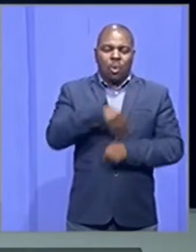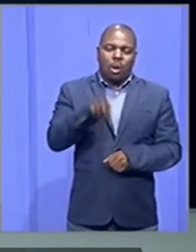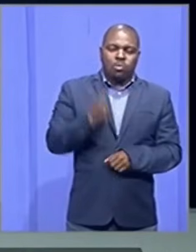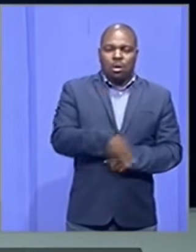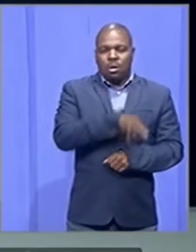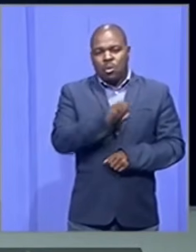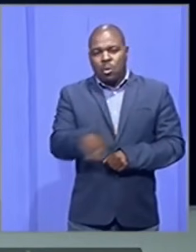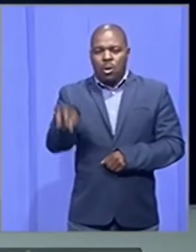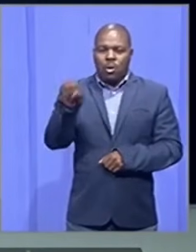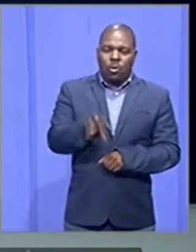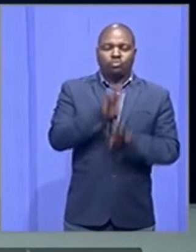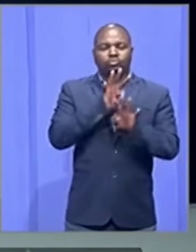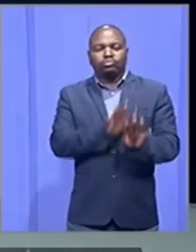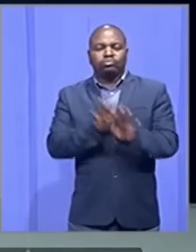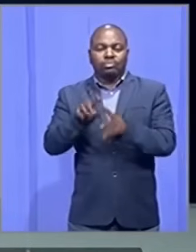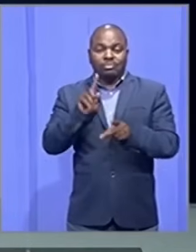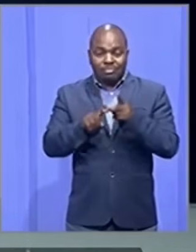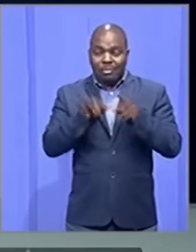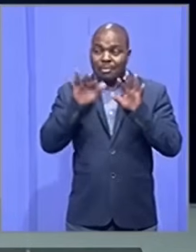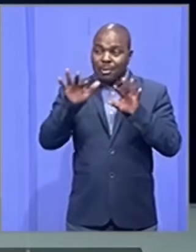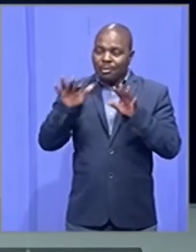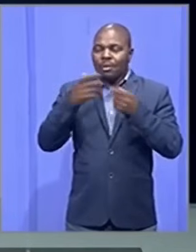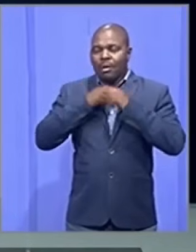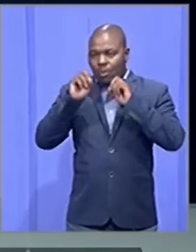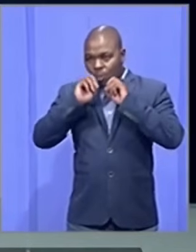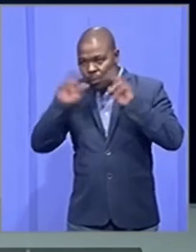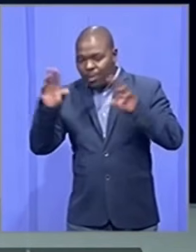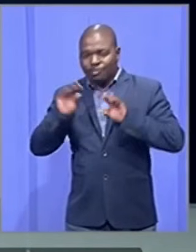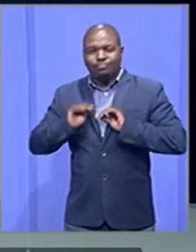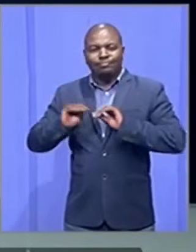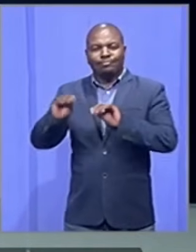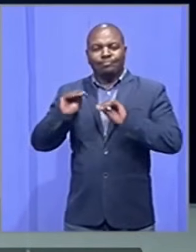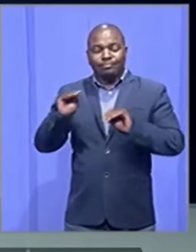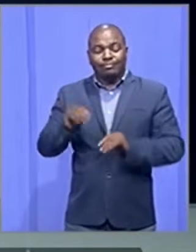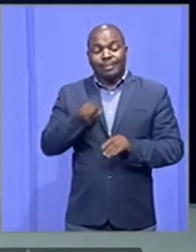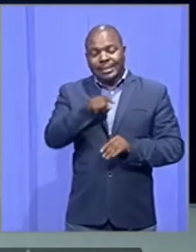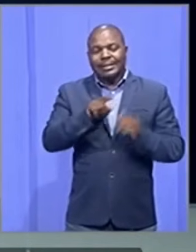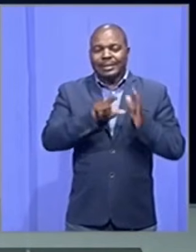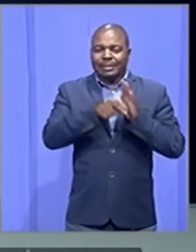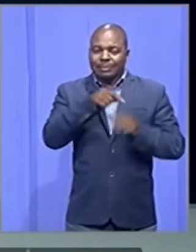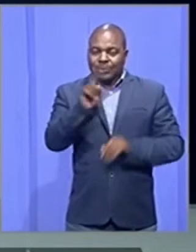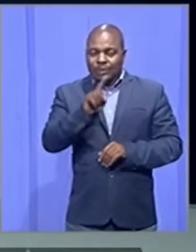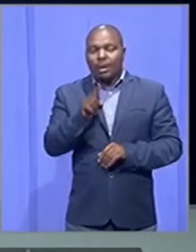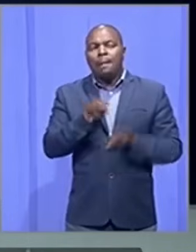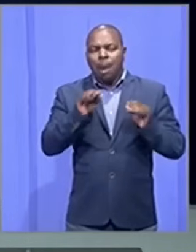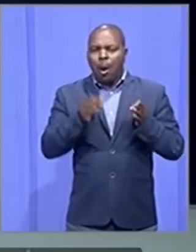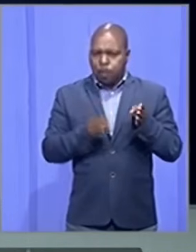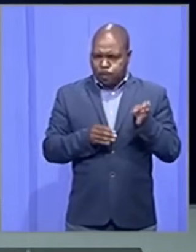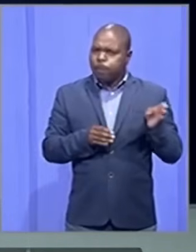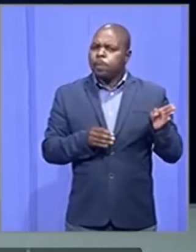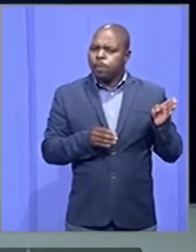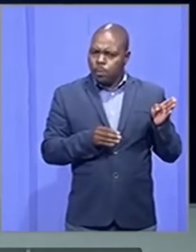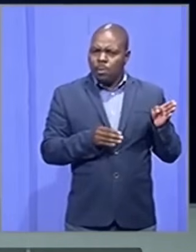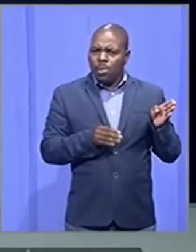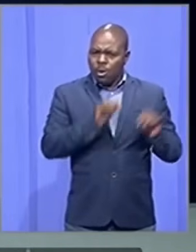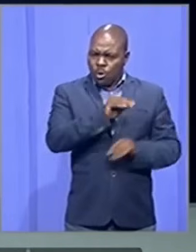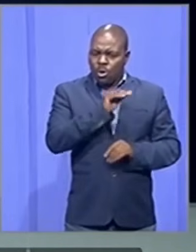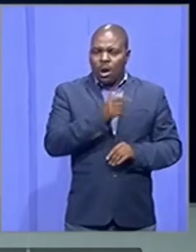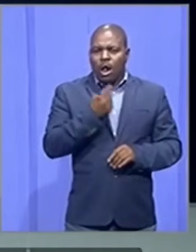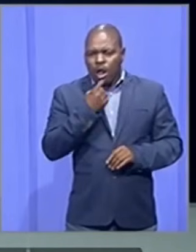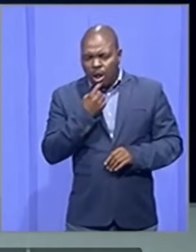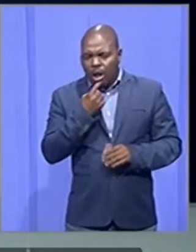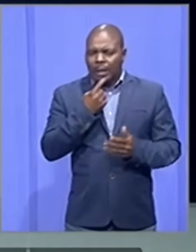tlabeng re ruta batho le ho raise awareness ya bohwele ya hore bana beso bohwele ya boteng ya monana re